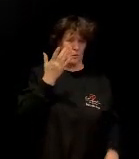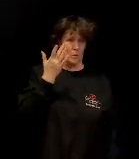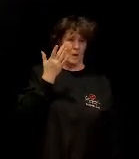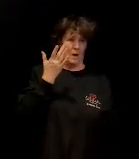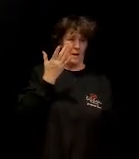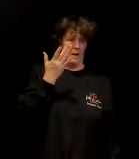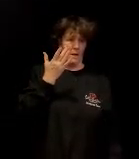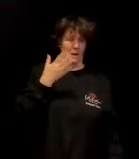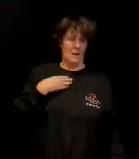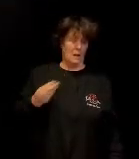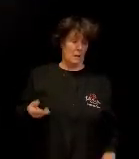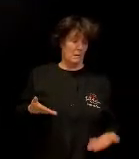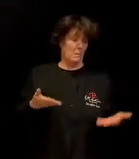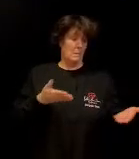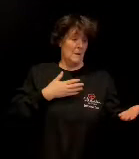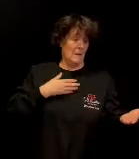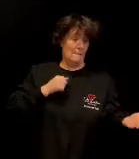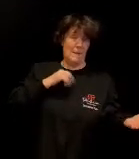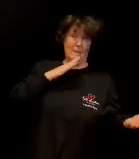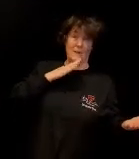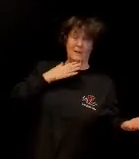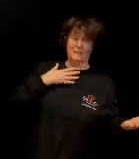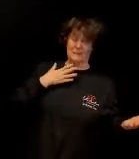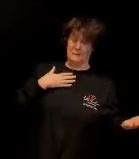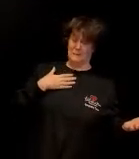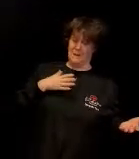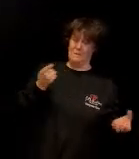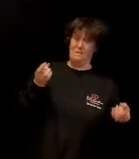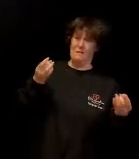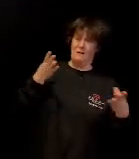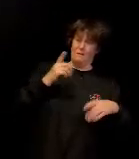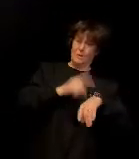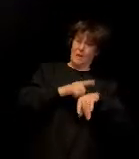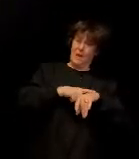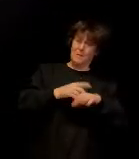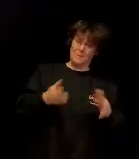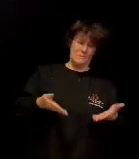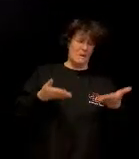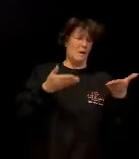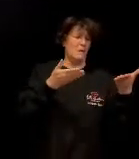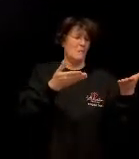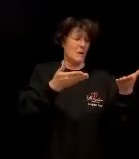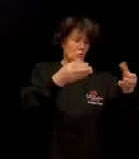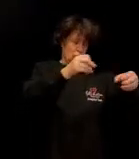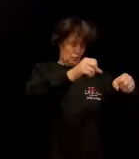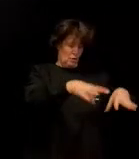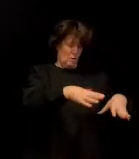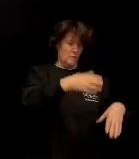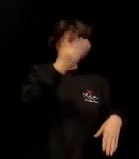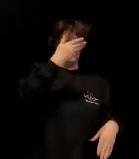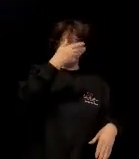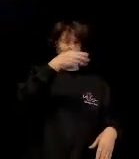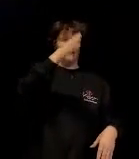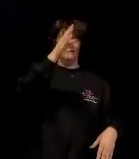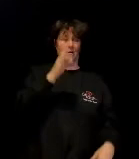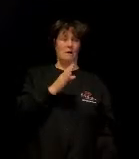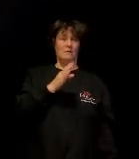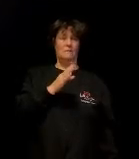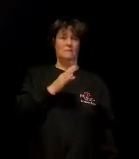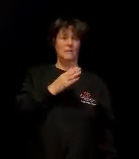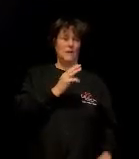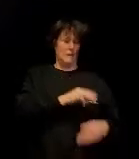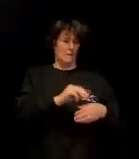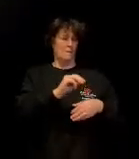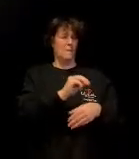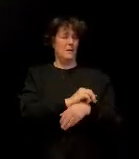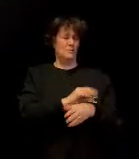messes to him. Believe me, I've got myself in some good ones. And I'm sure, perhaps, hopefully, I'm not the only one. But ministry